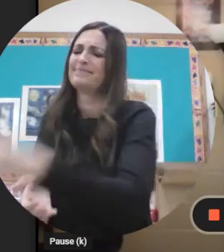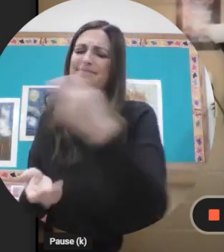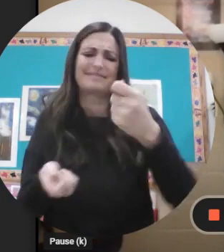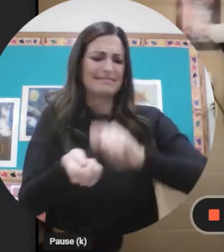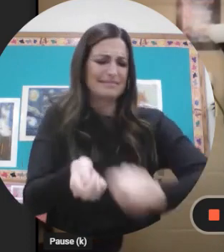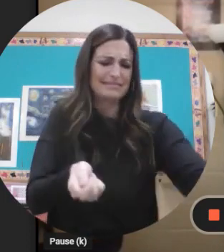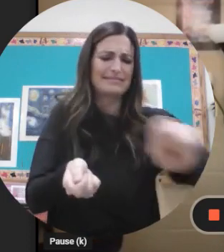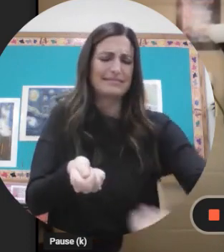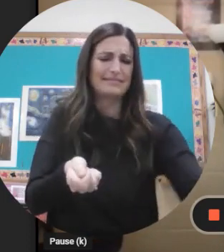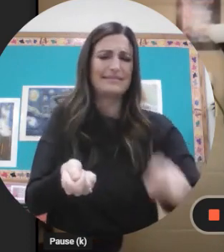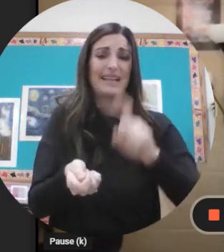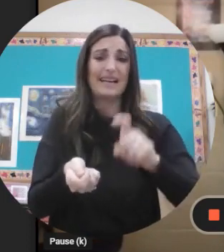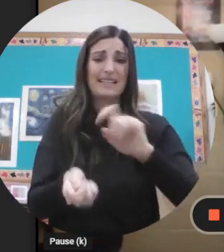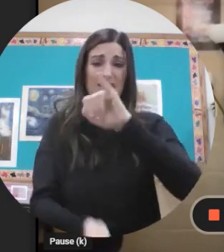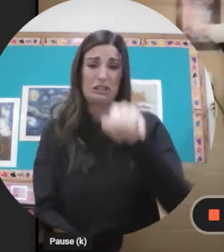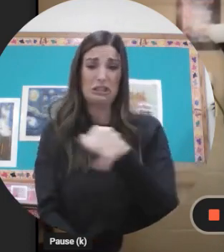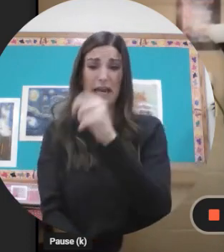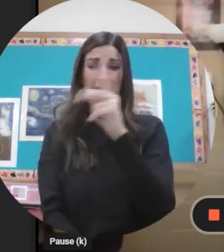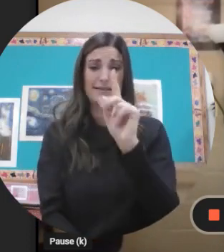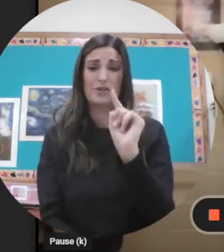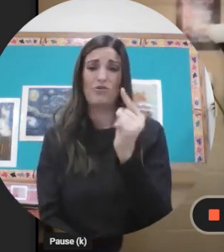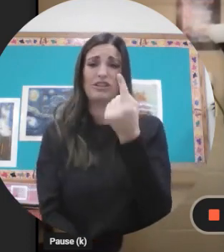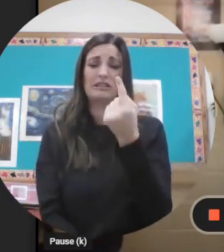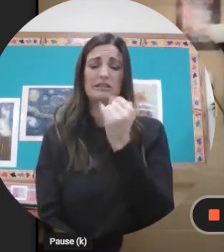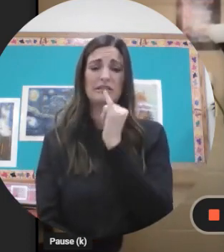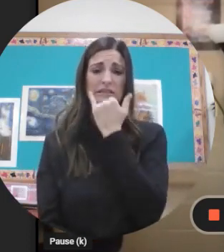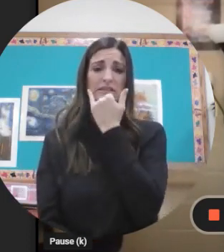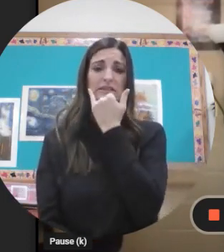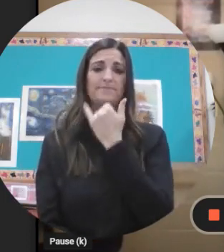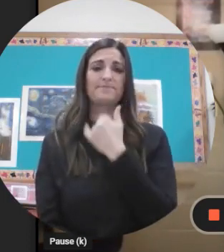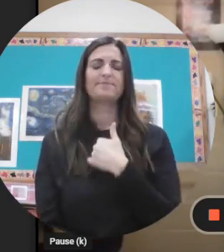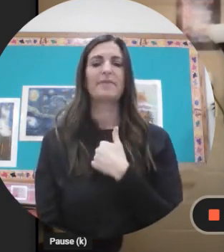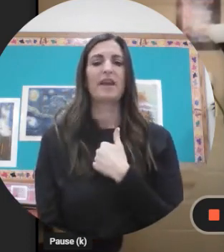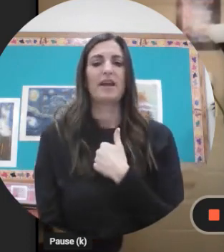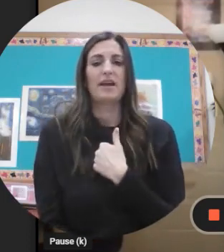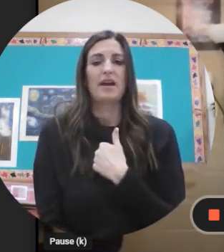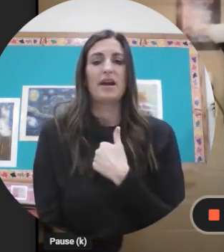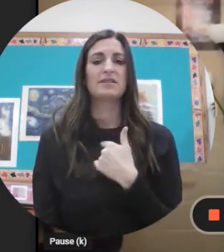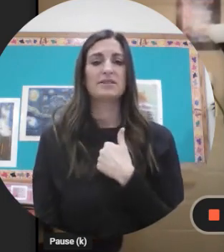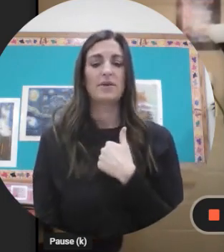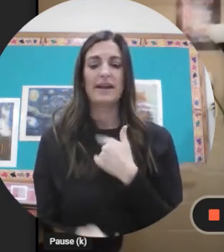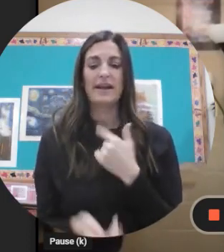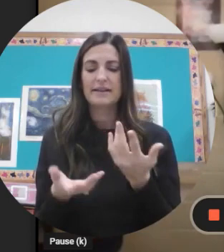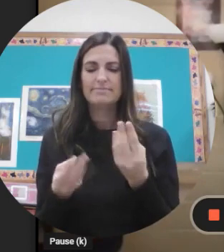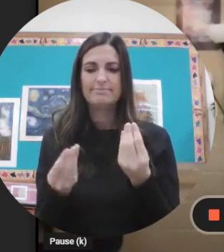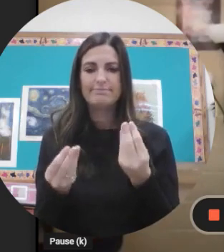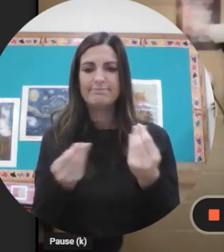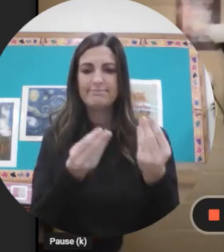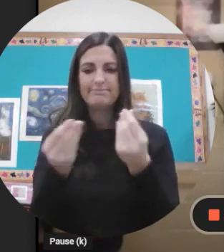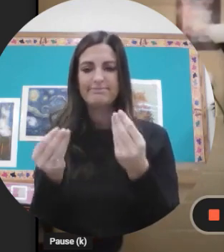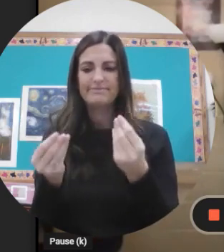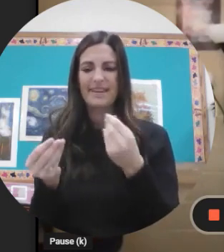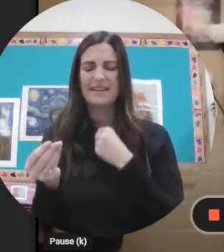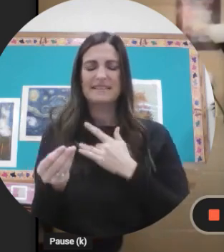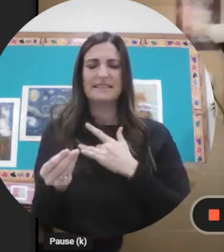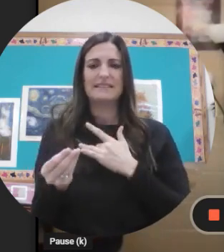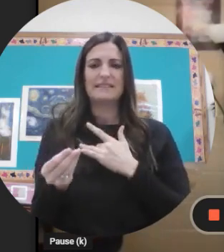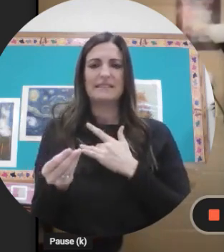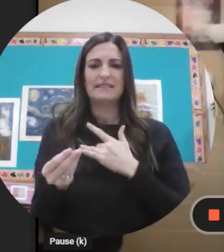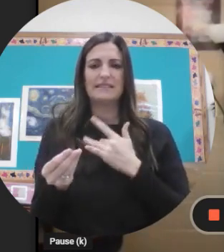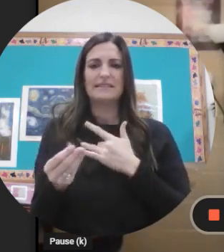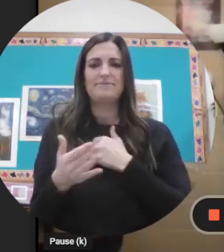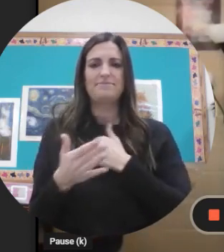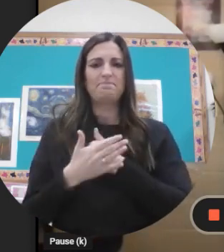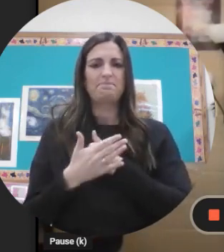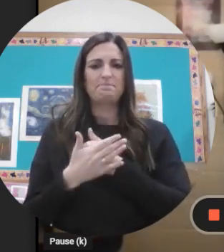asked Jack to go first? When my hands were finally empty, I had soap bubbles on my fingers and my heart was pounding. I wiped my hands